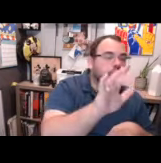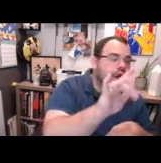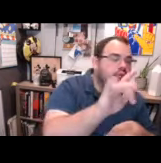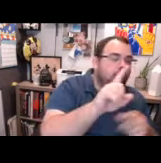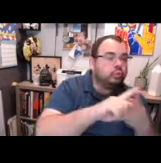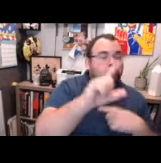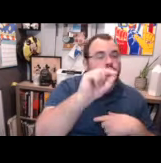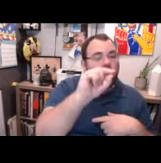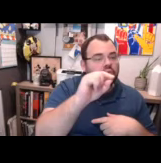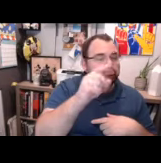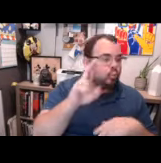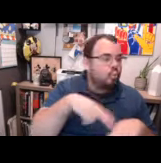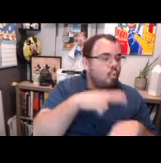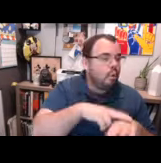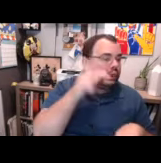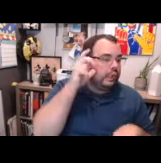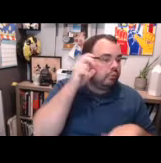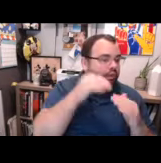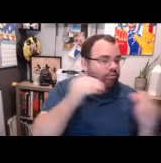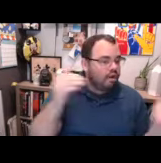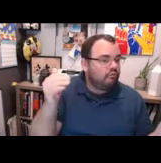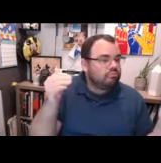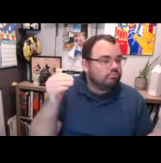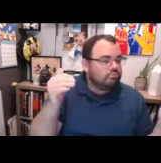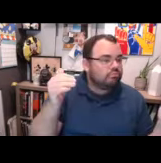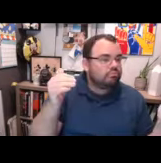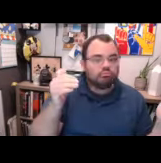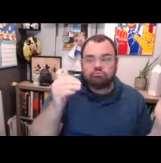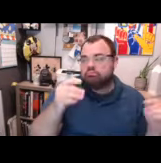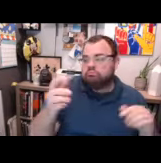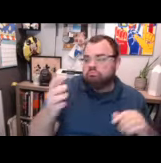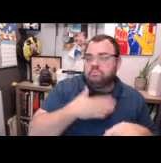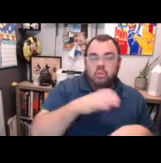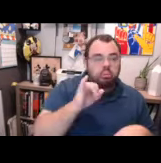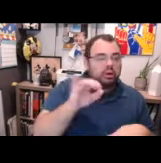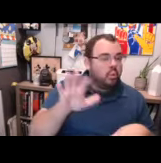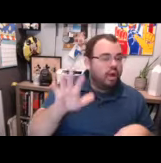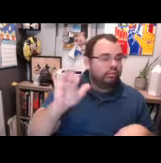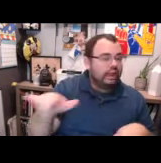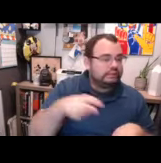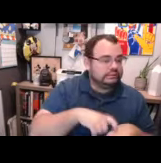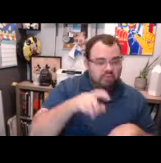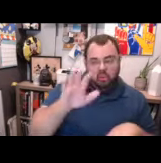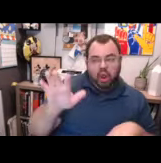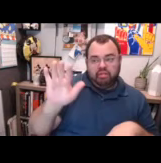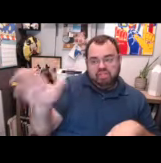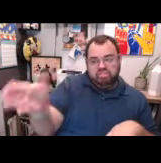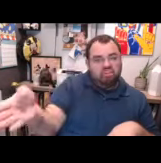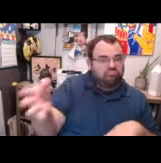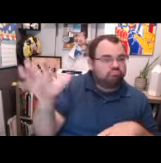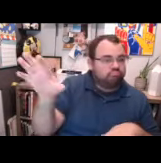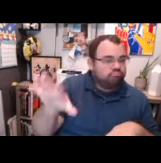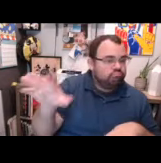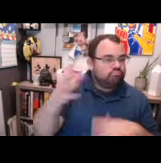So remember I was saying that 25 to 20 is normal human level speech? Mine was around